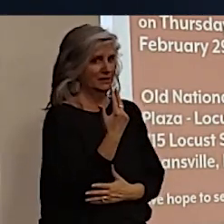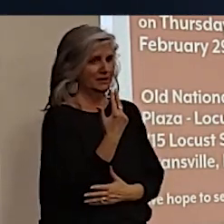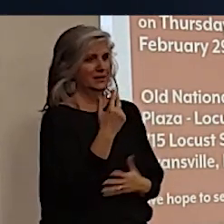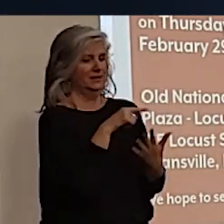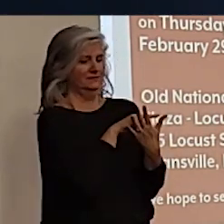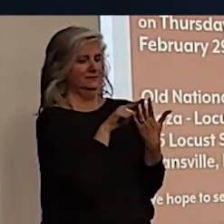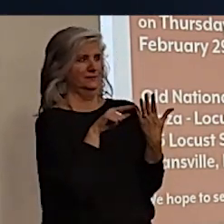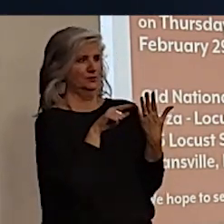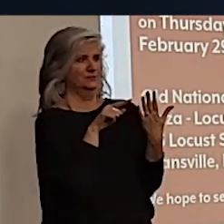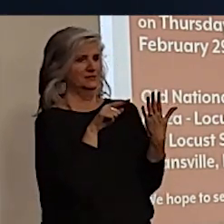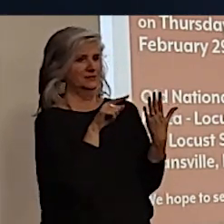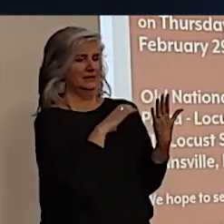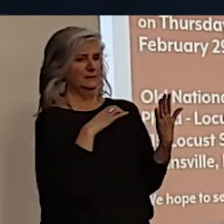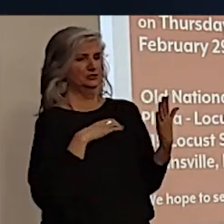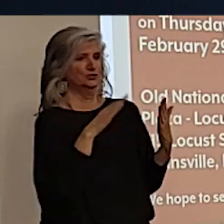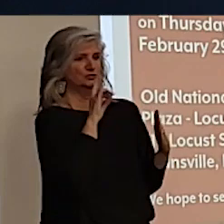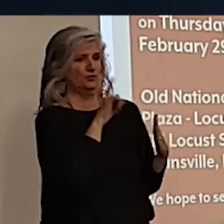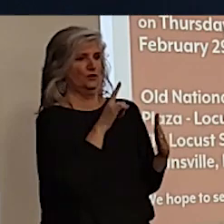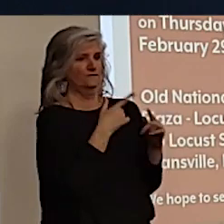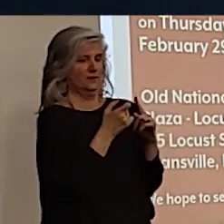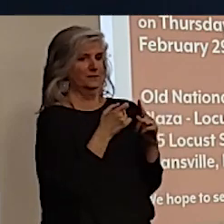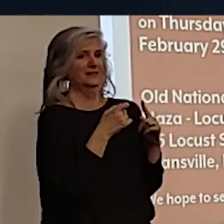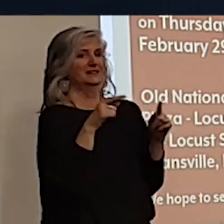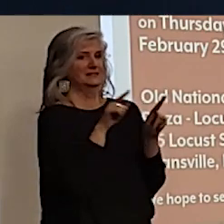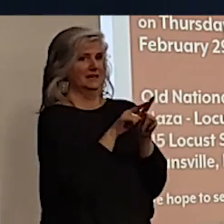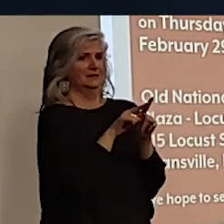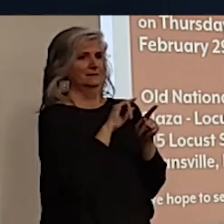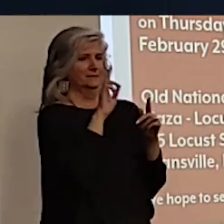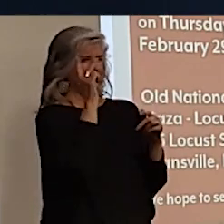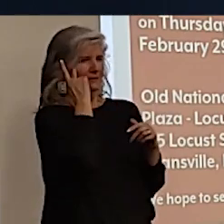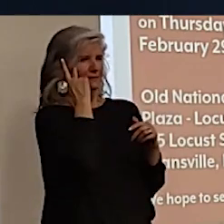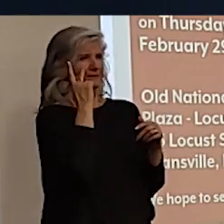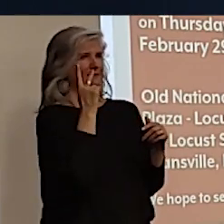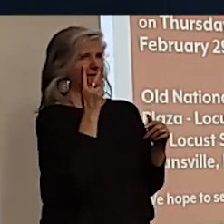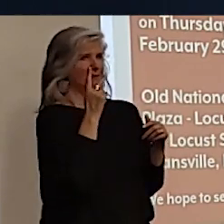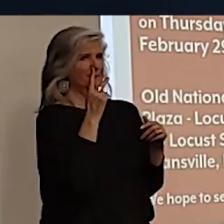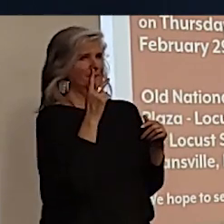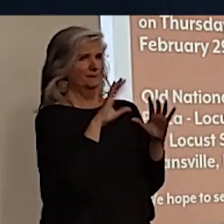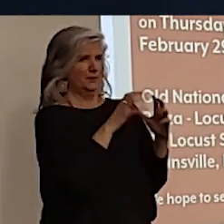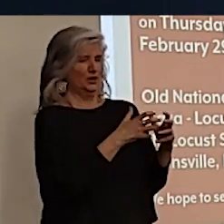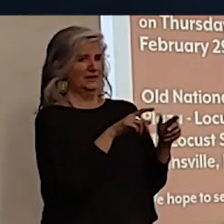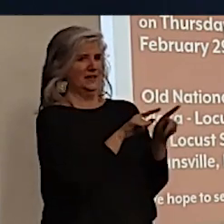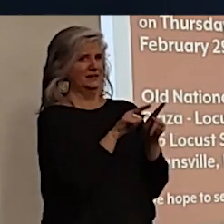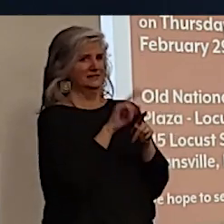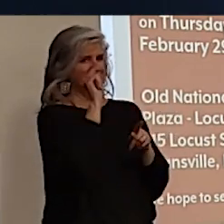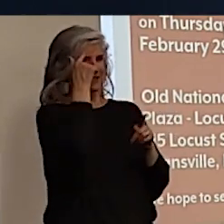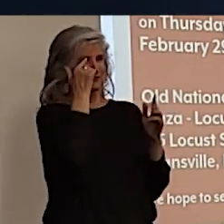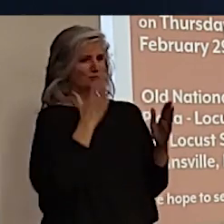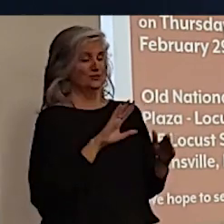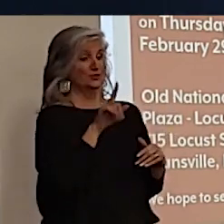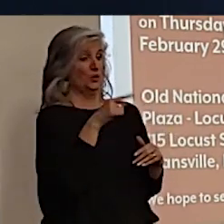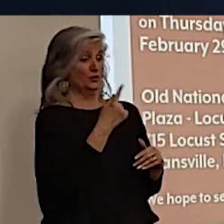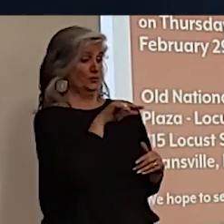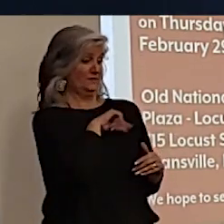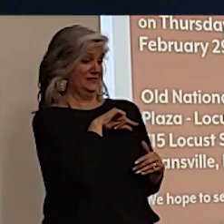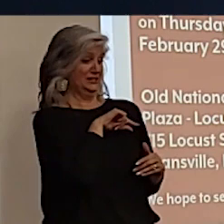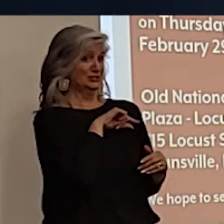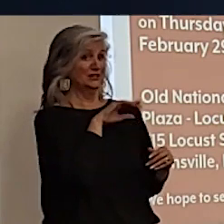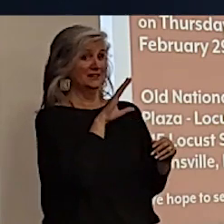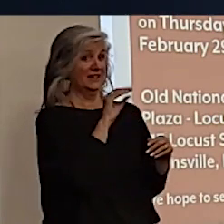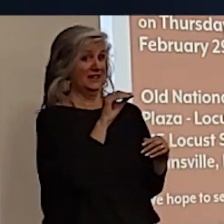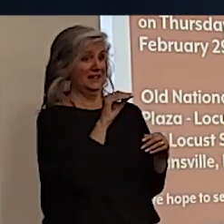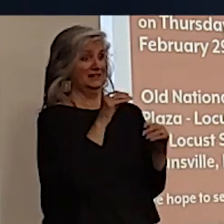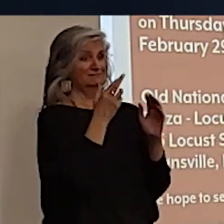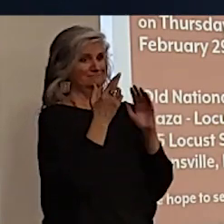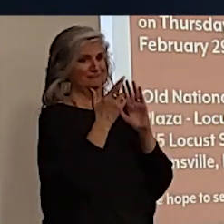the commissioners are from the same political party as the governor. And the only qualification in statute per